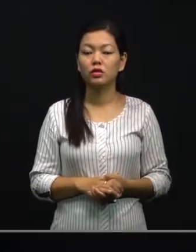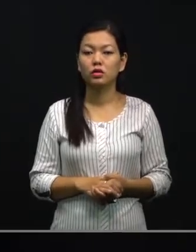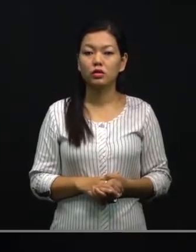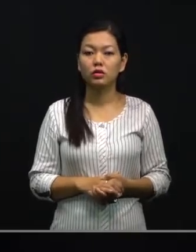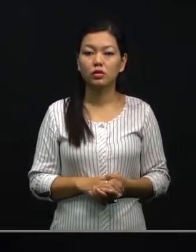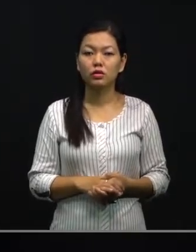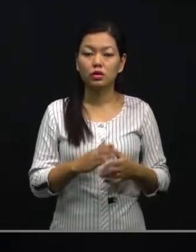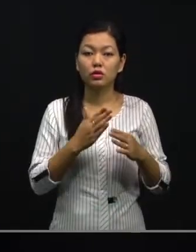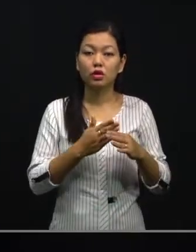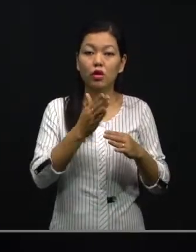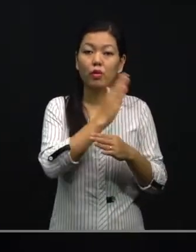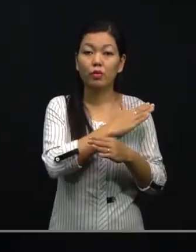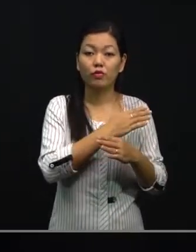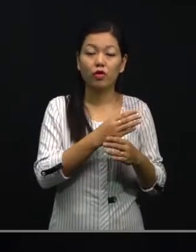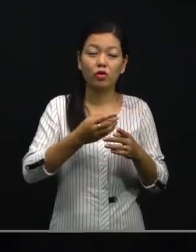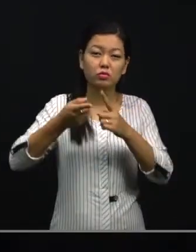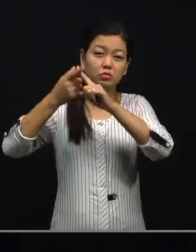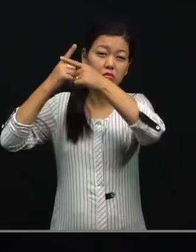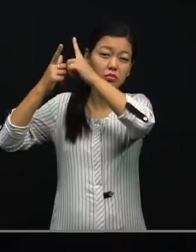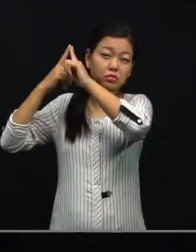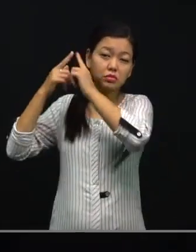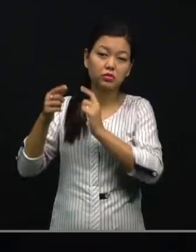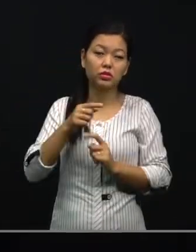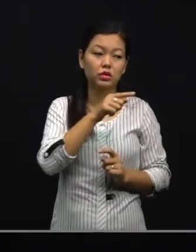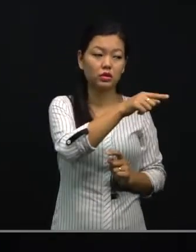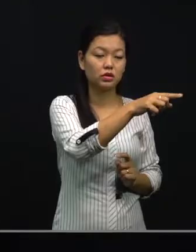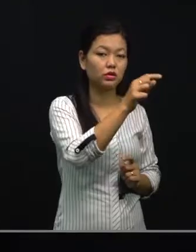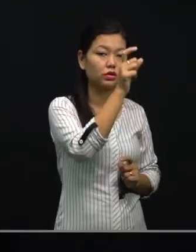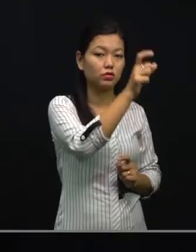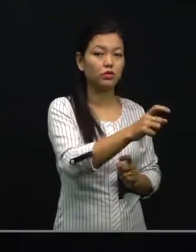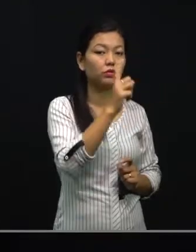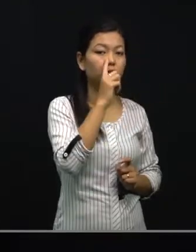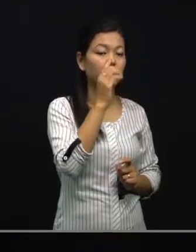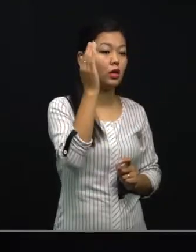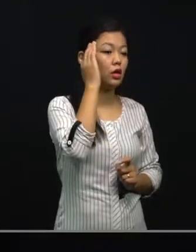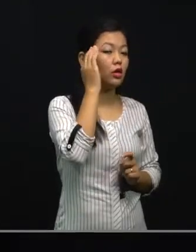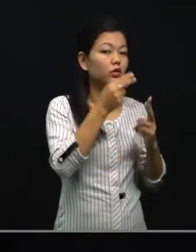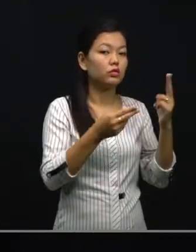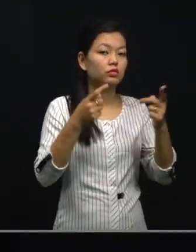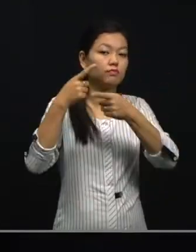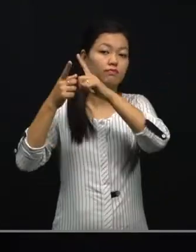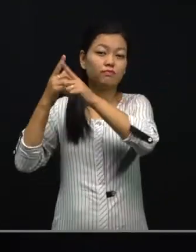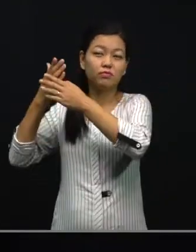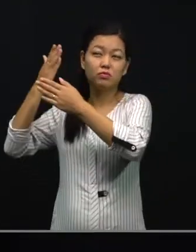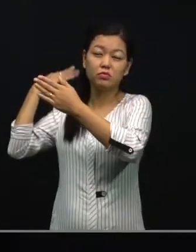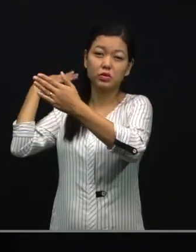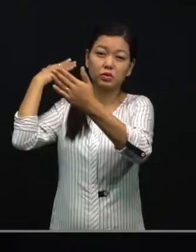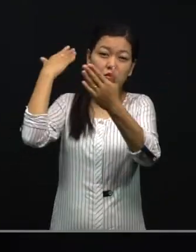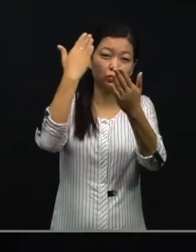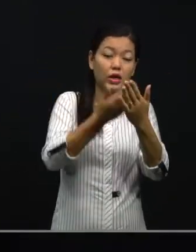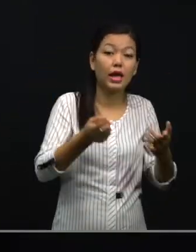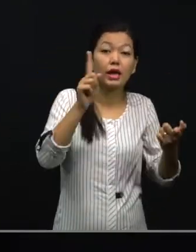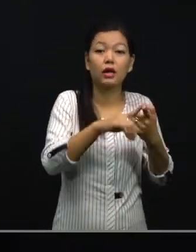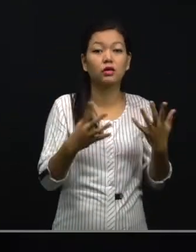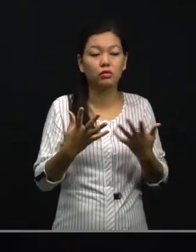but disappeared in a very mysterious manner. Of course, later on we find that what exactly happened to the ghost and why he was not able